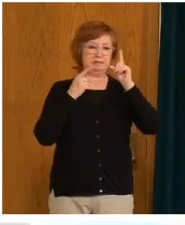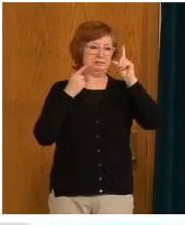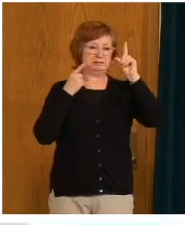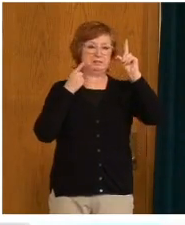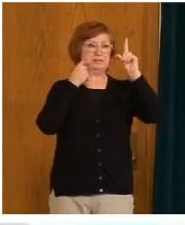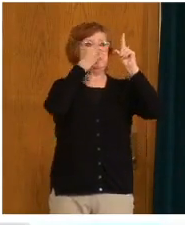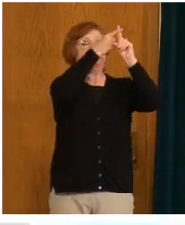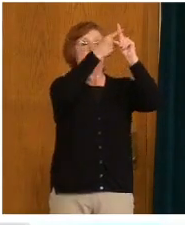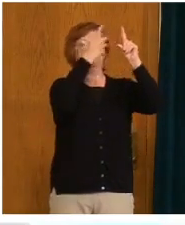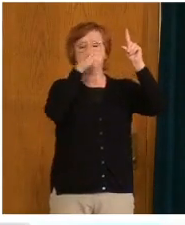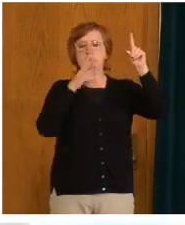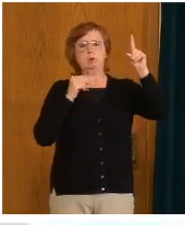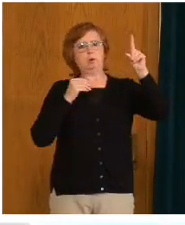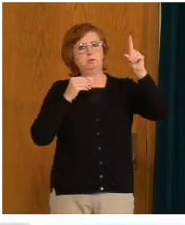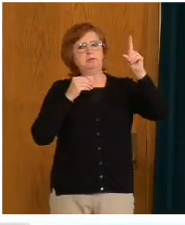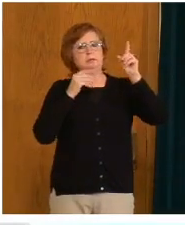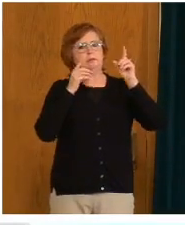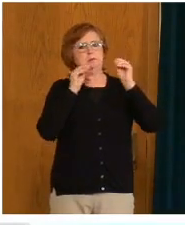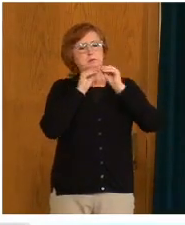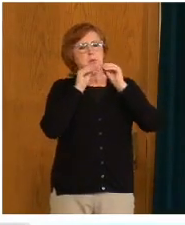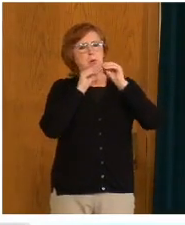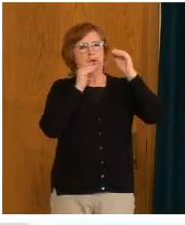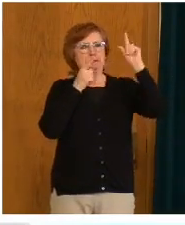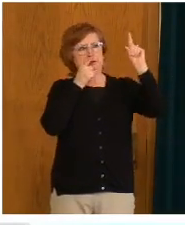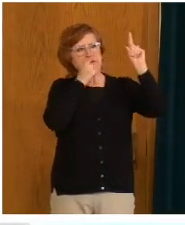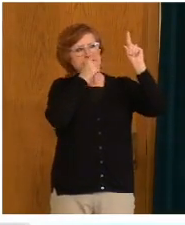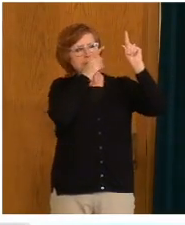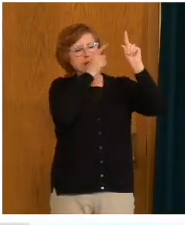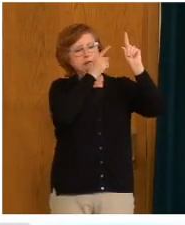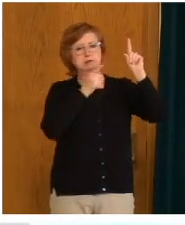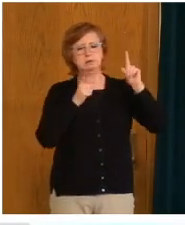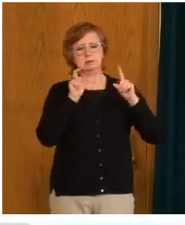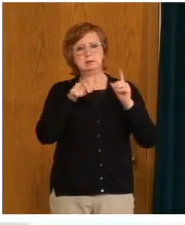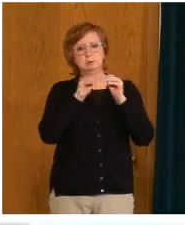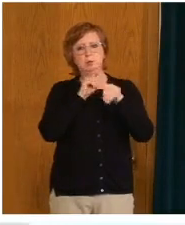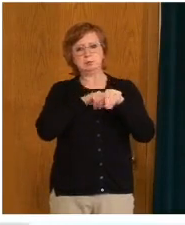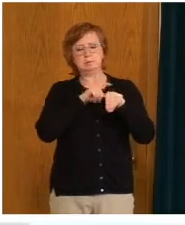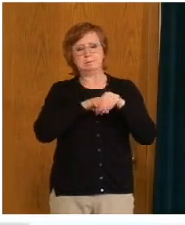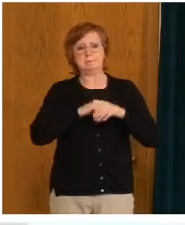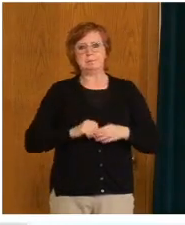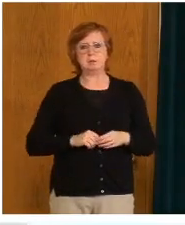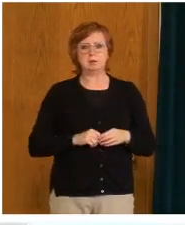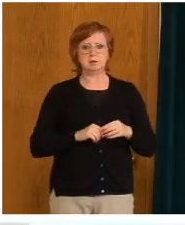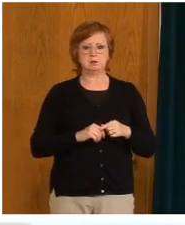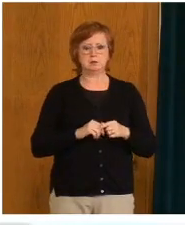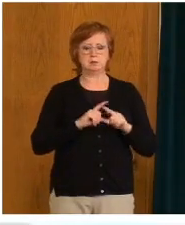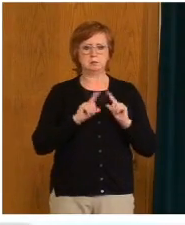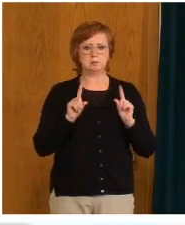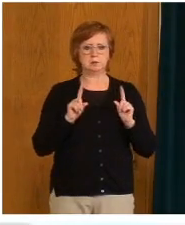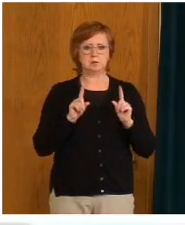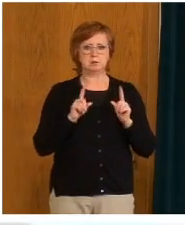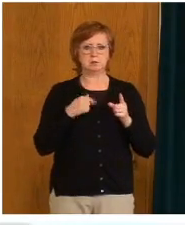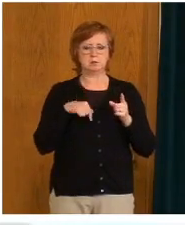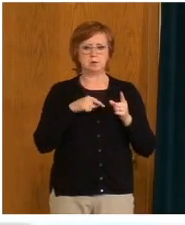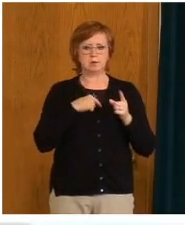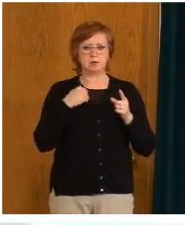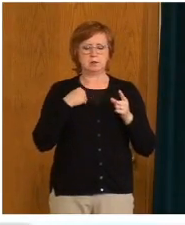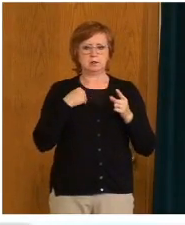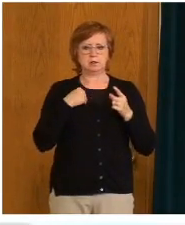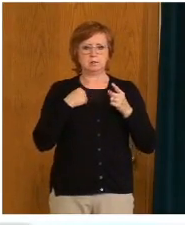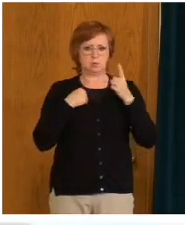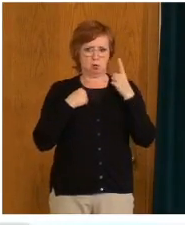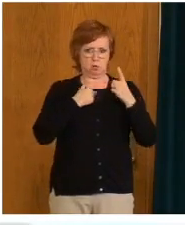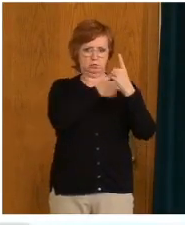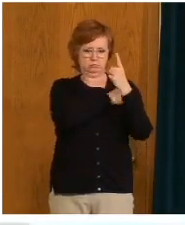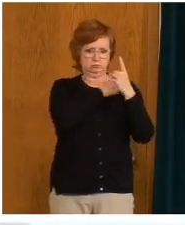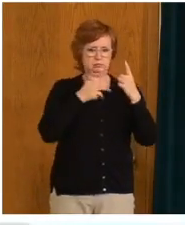has meant that more and more people are protected with one dose and now increasingly second dose, but we do have a